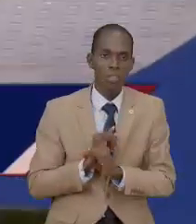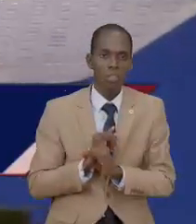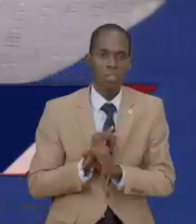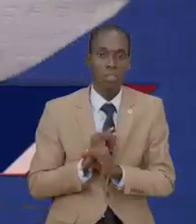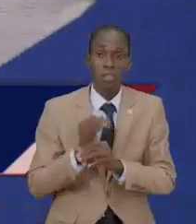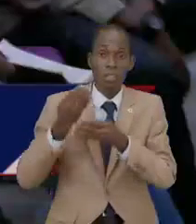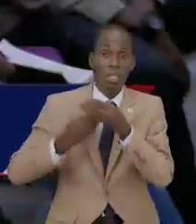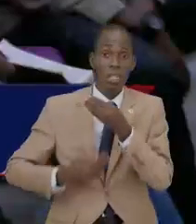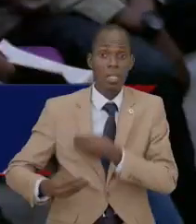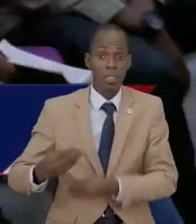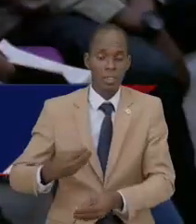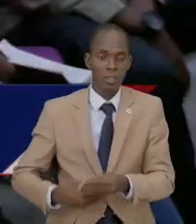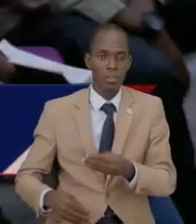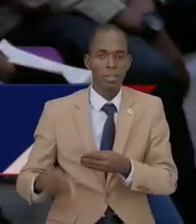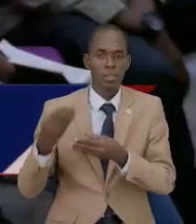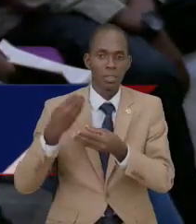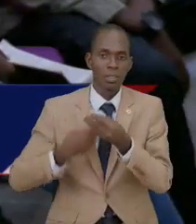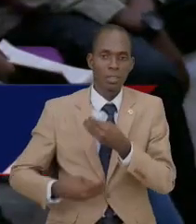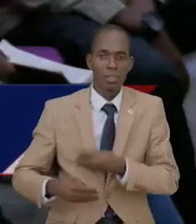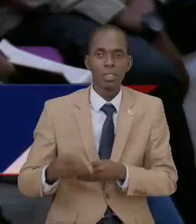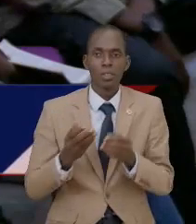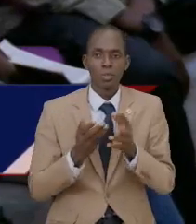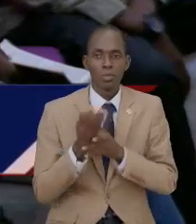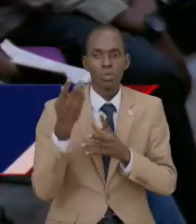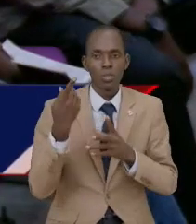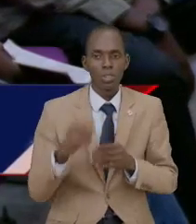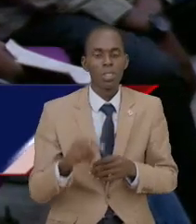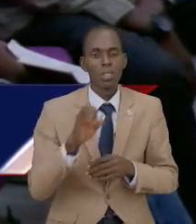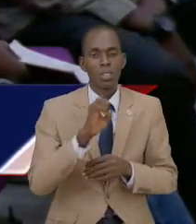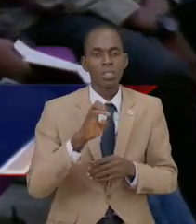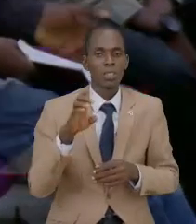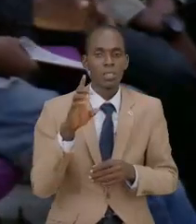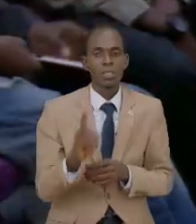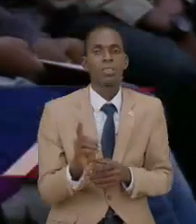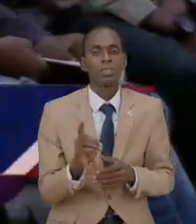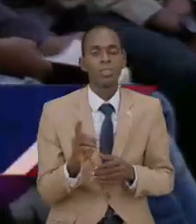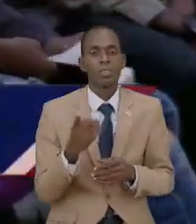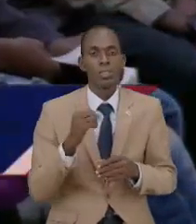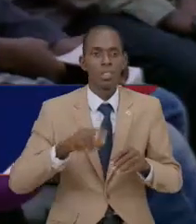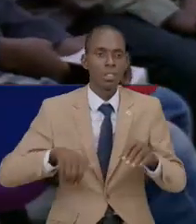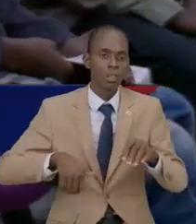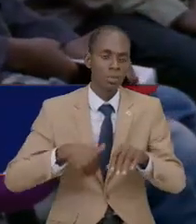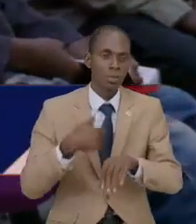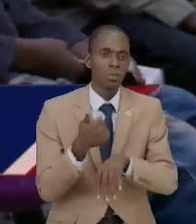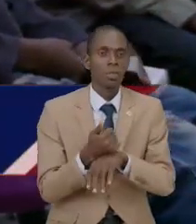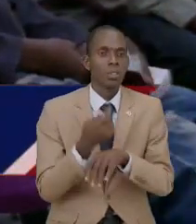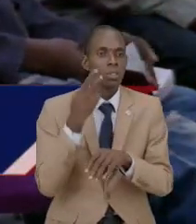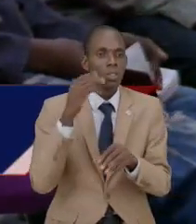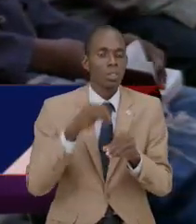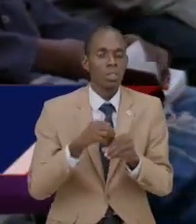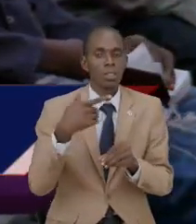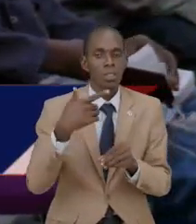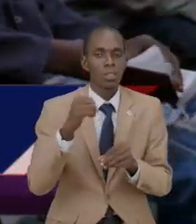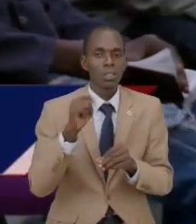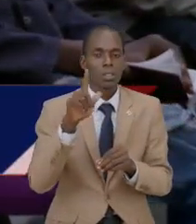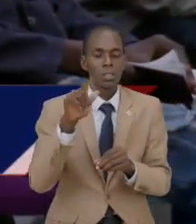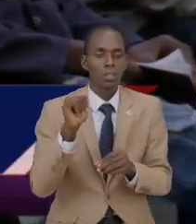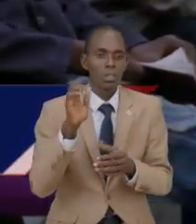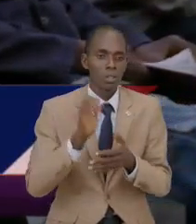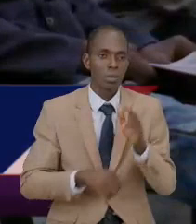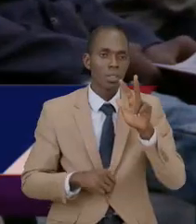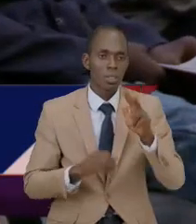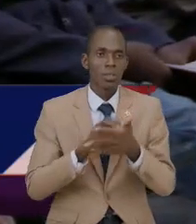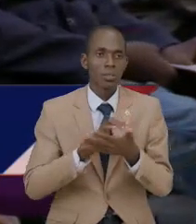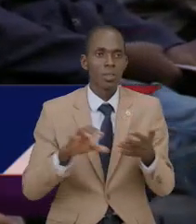the confirmation. We're coming back to Galatians chapter 3, verse 5. In Galatians chapter 3, verse 5,